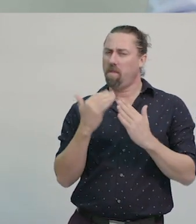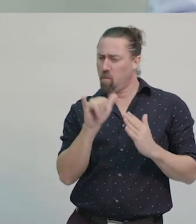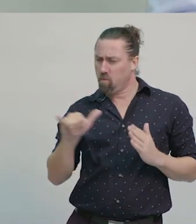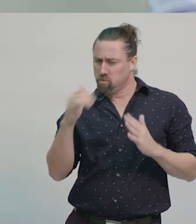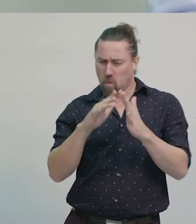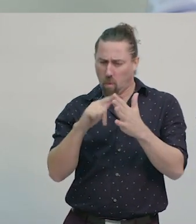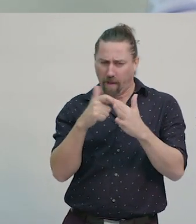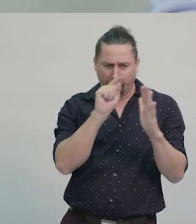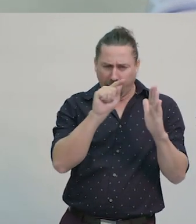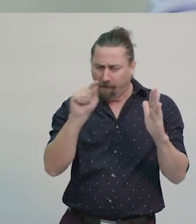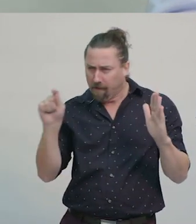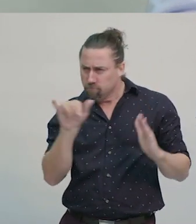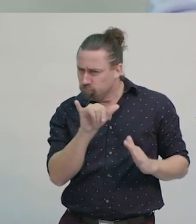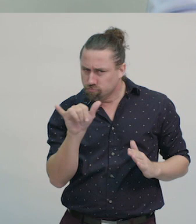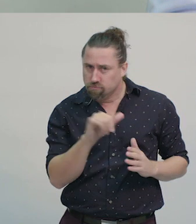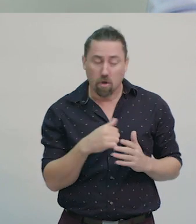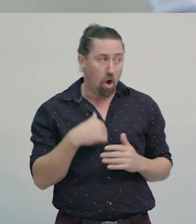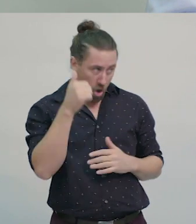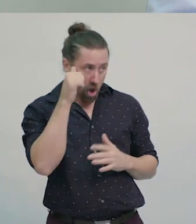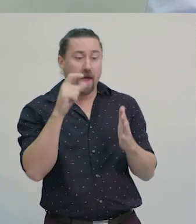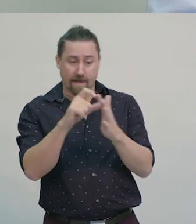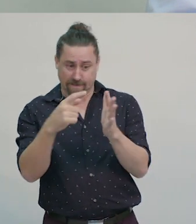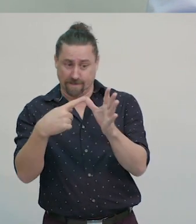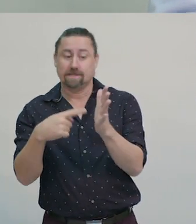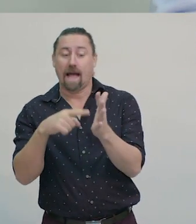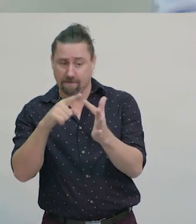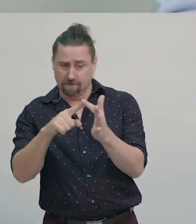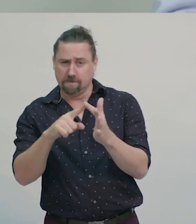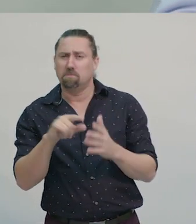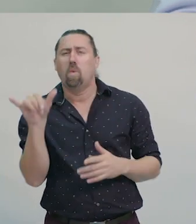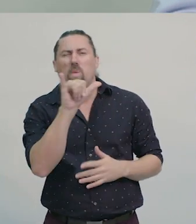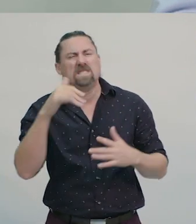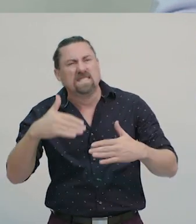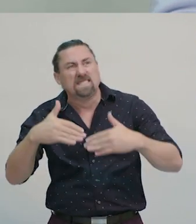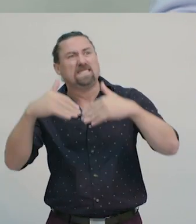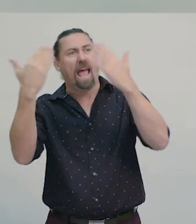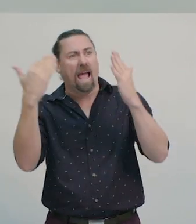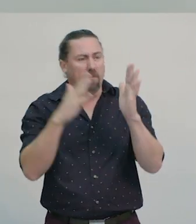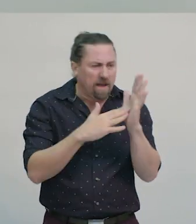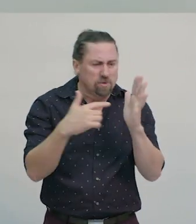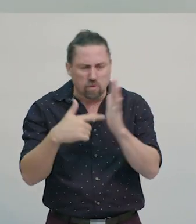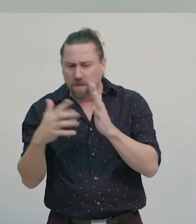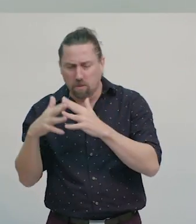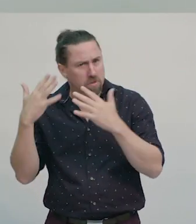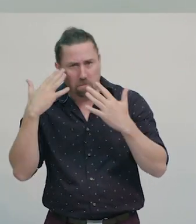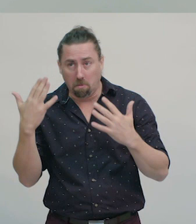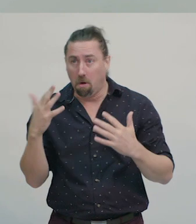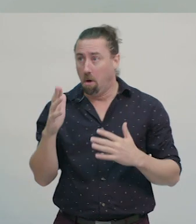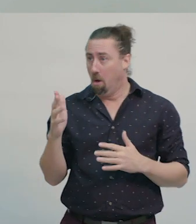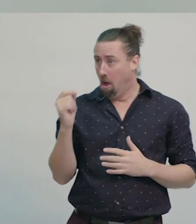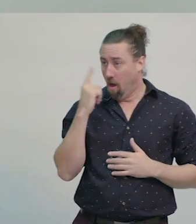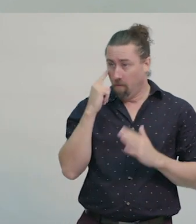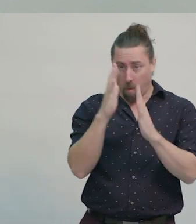I don't know, Terry. I know the date of my birthday, but not what day that will be. We can use a calendar to find